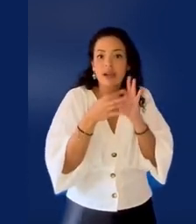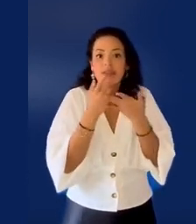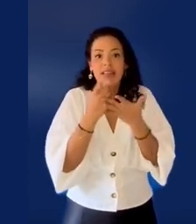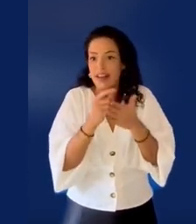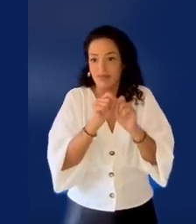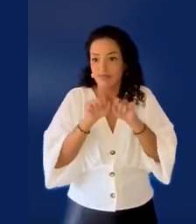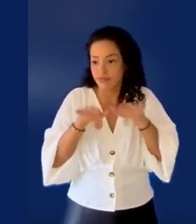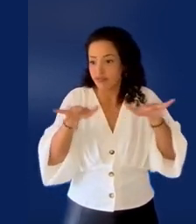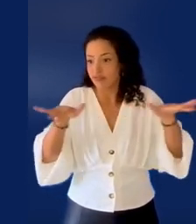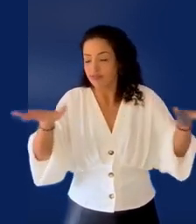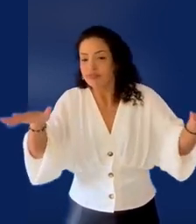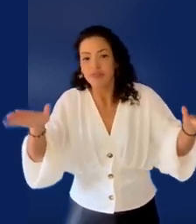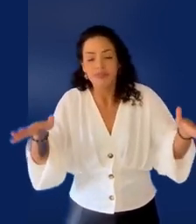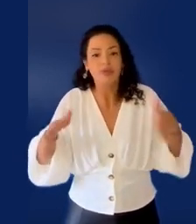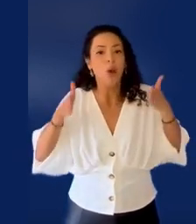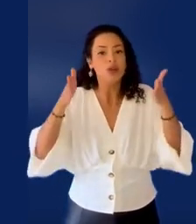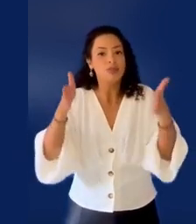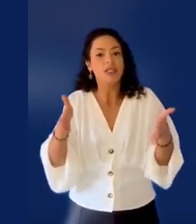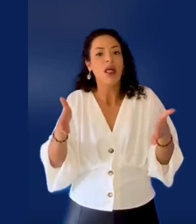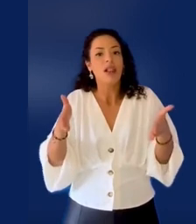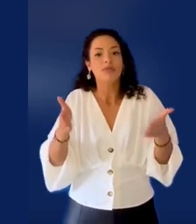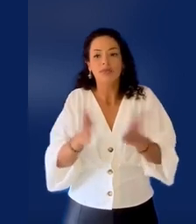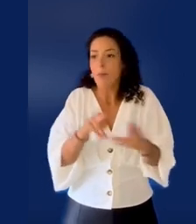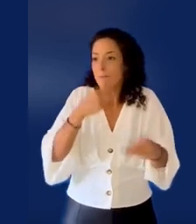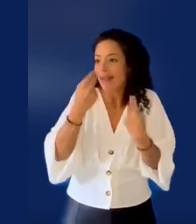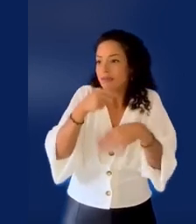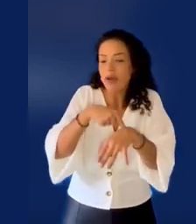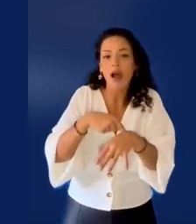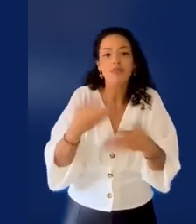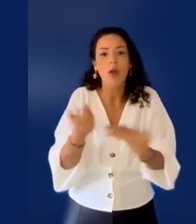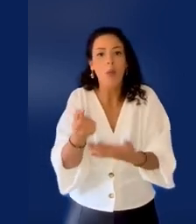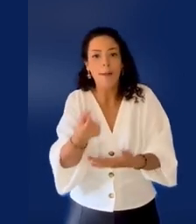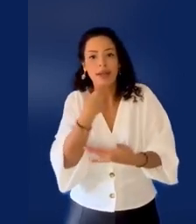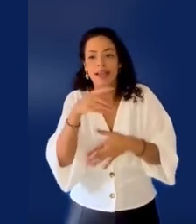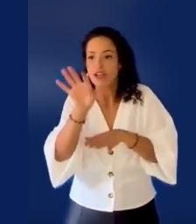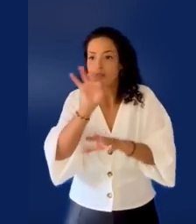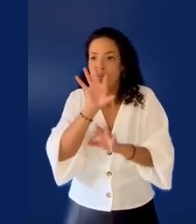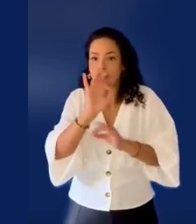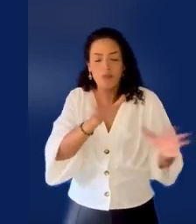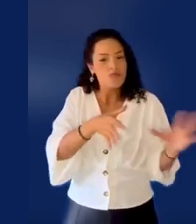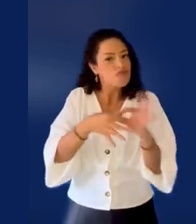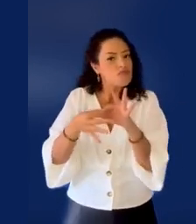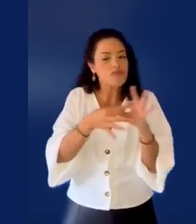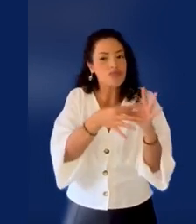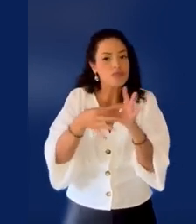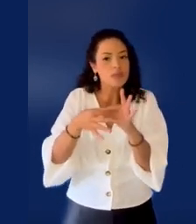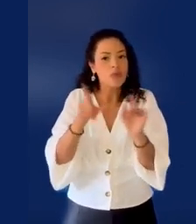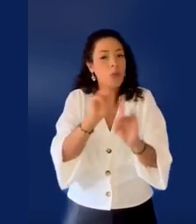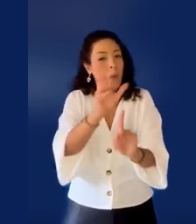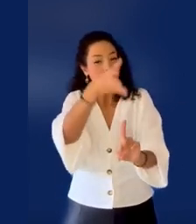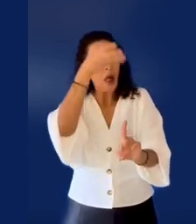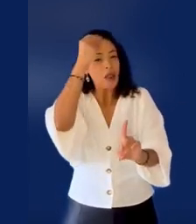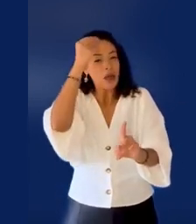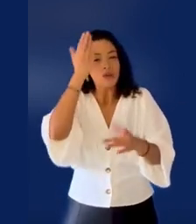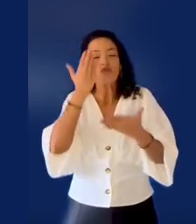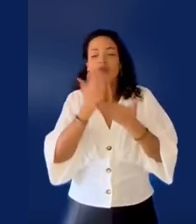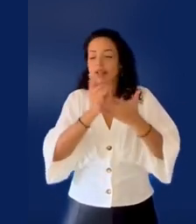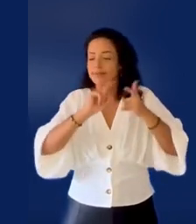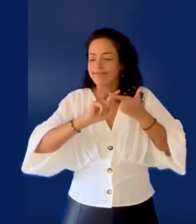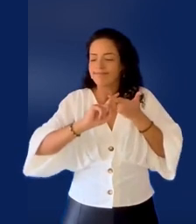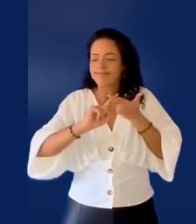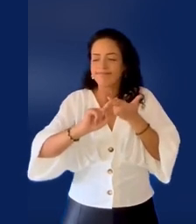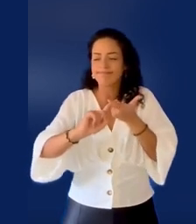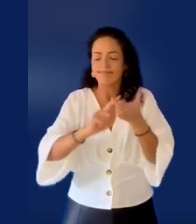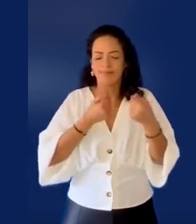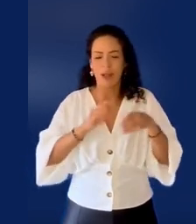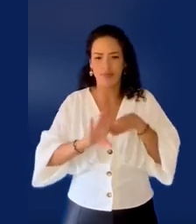at mealtimes, and when medication was dispensed. What I learned as a student nurse has sustained my practice ever